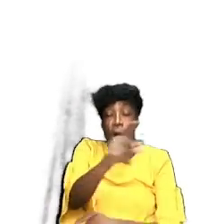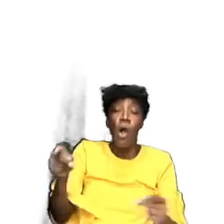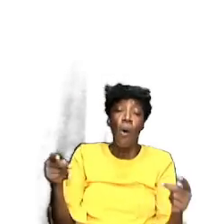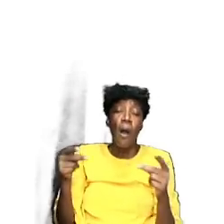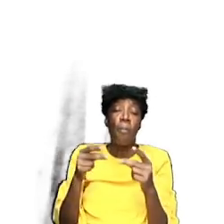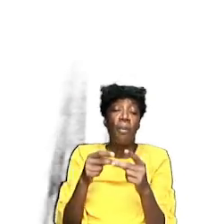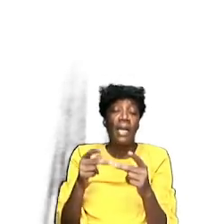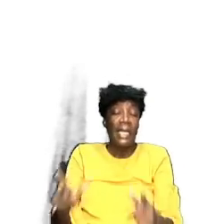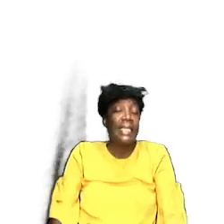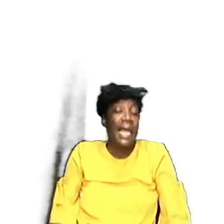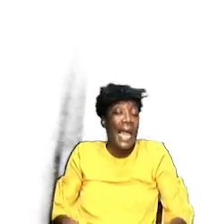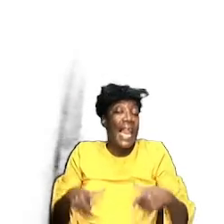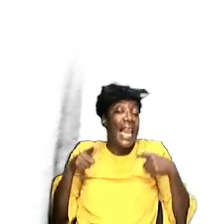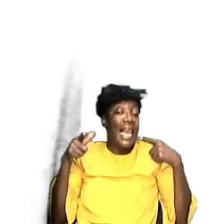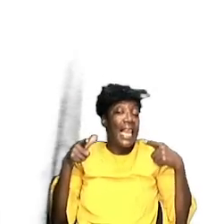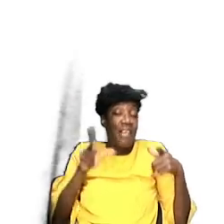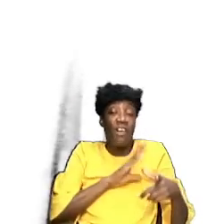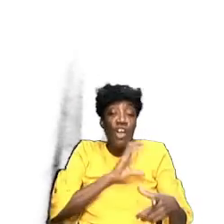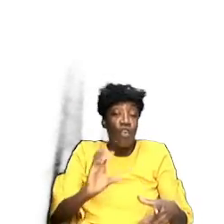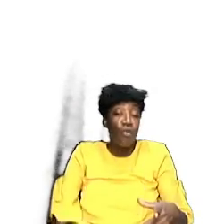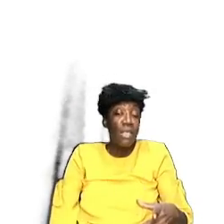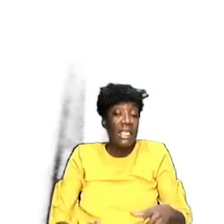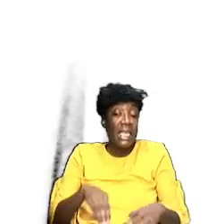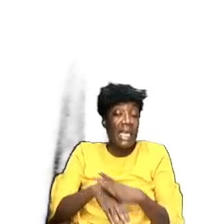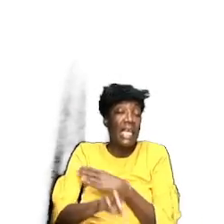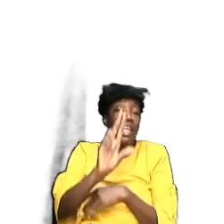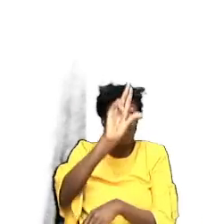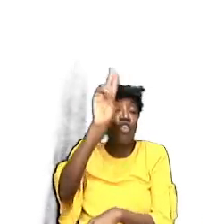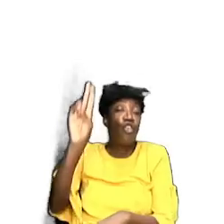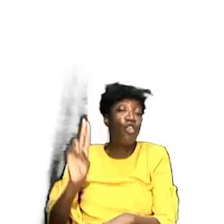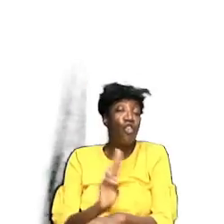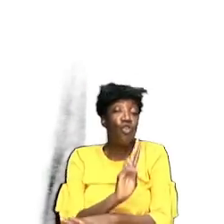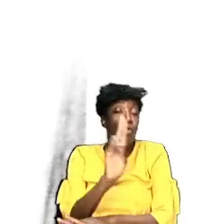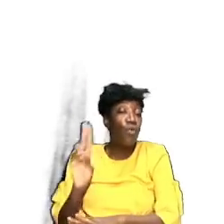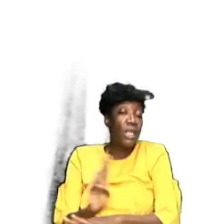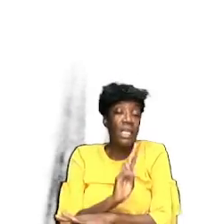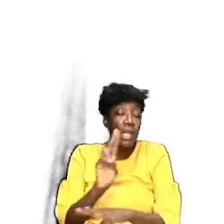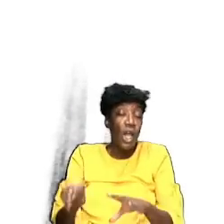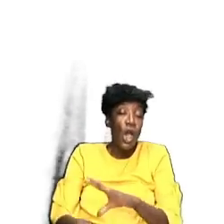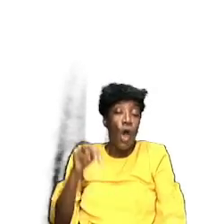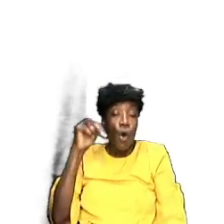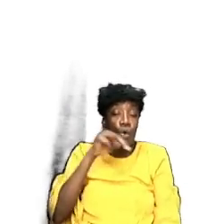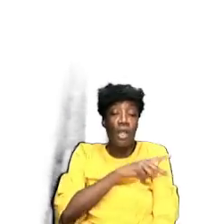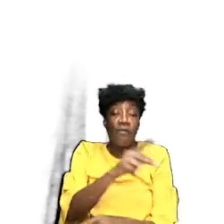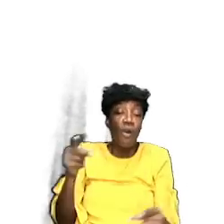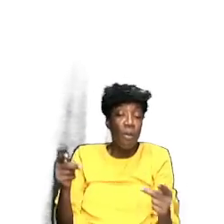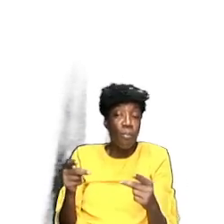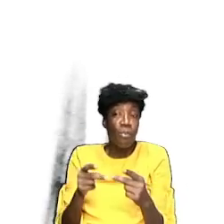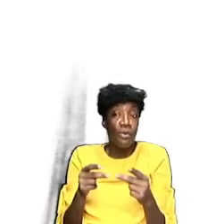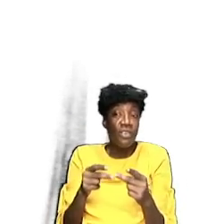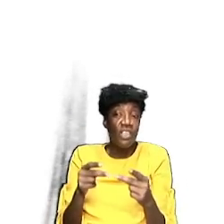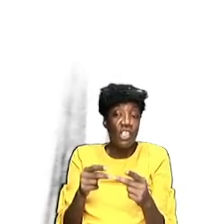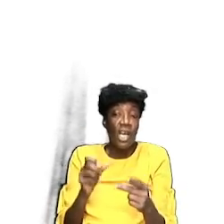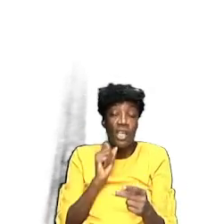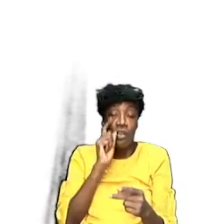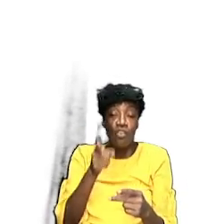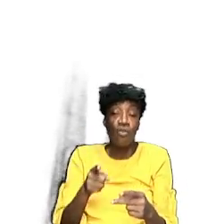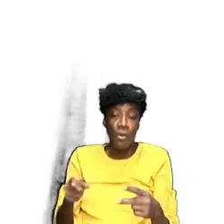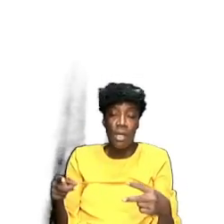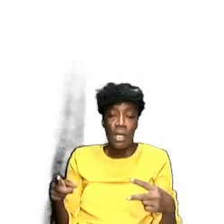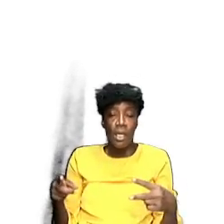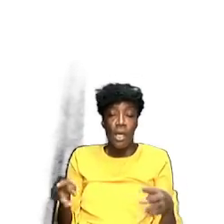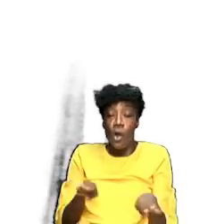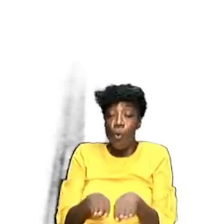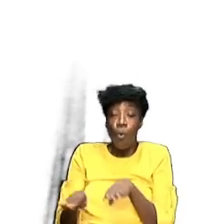we should live as Christians in unity. Amen. Out of our position, praise God,